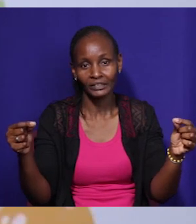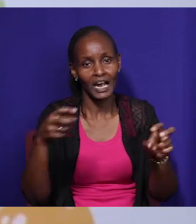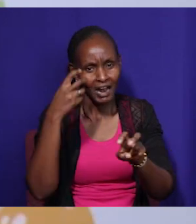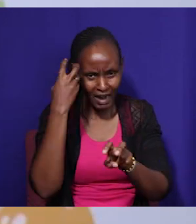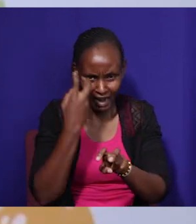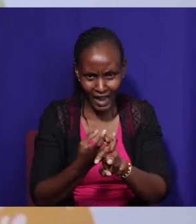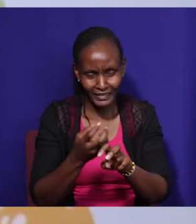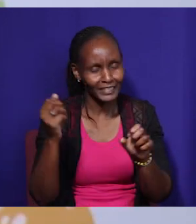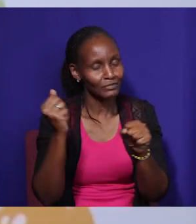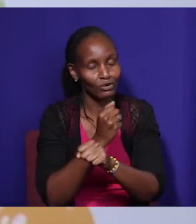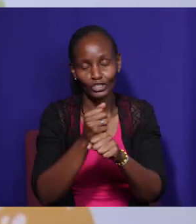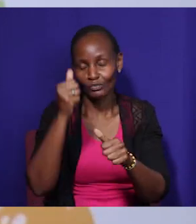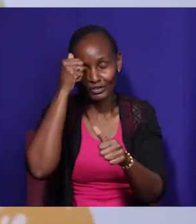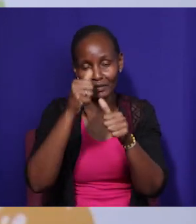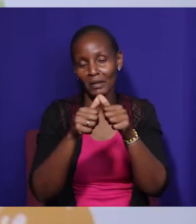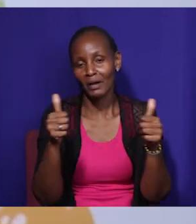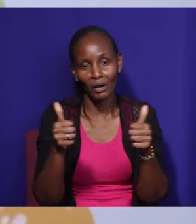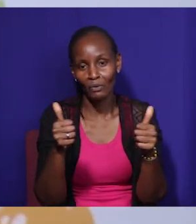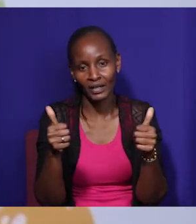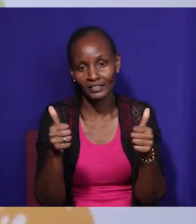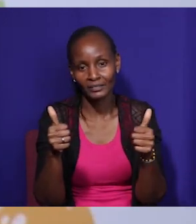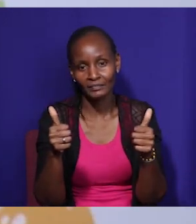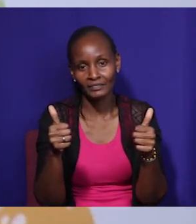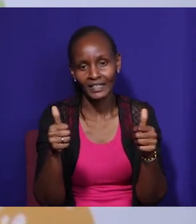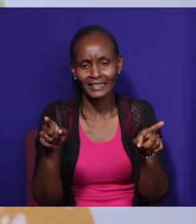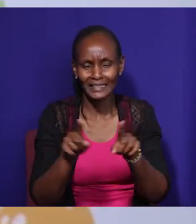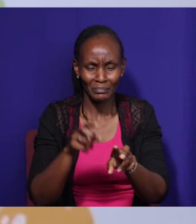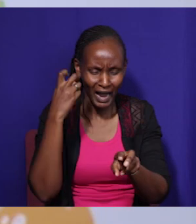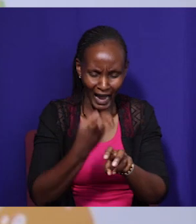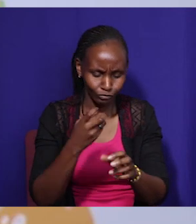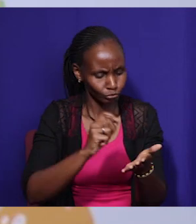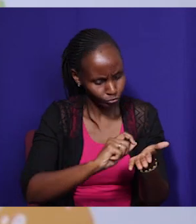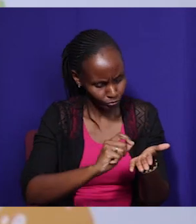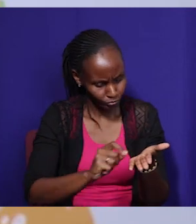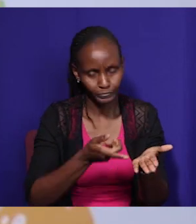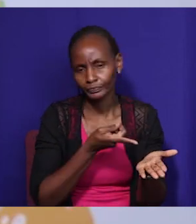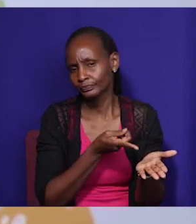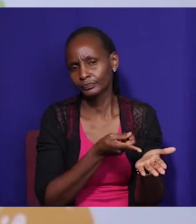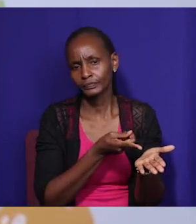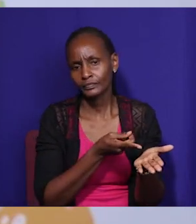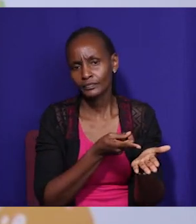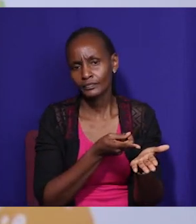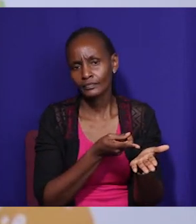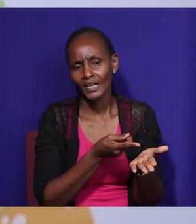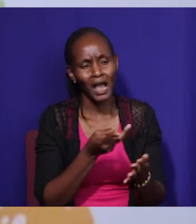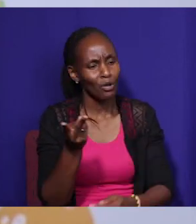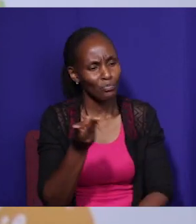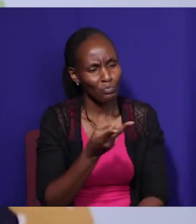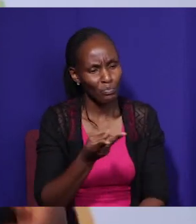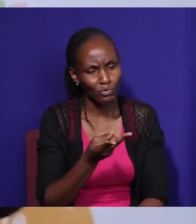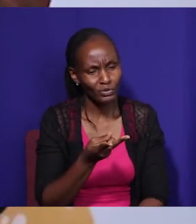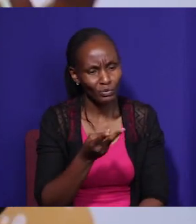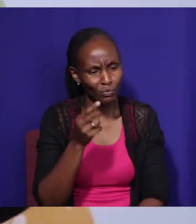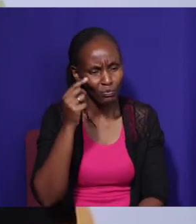to remember, and even more difficult to write. And they just wondered,